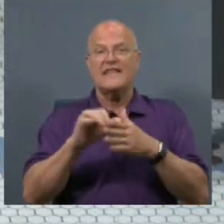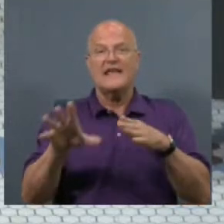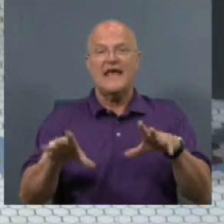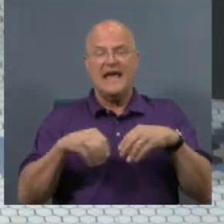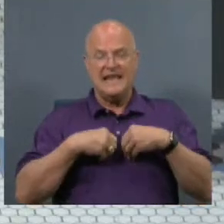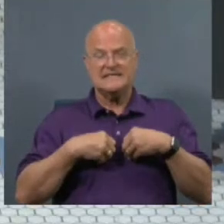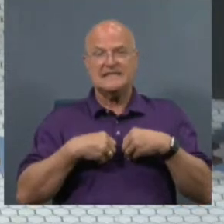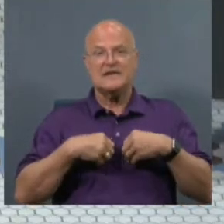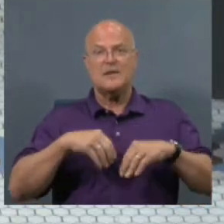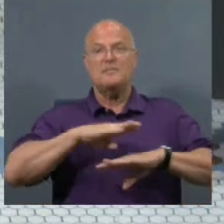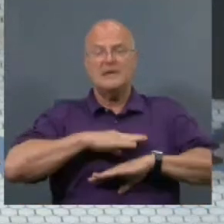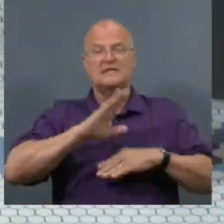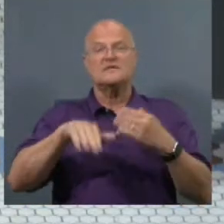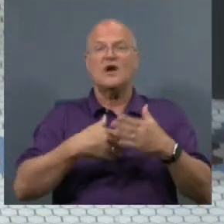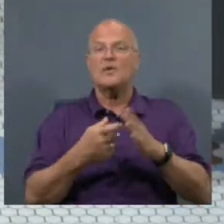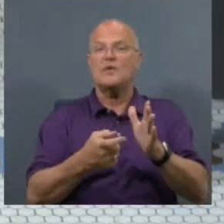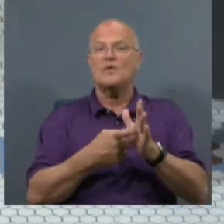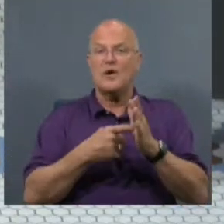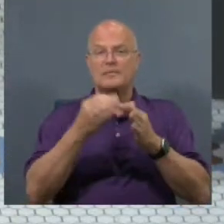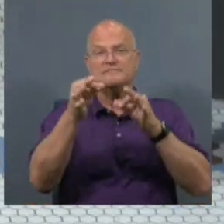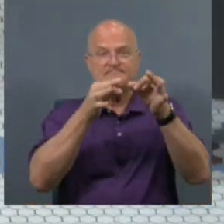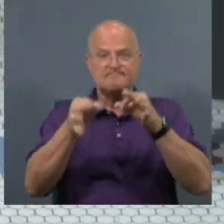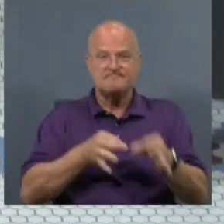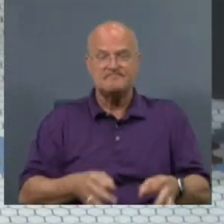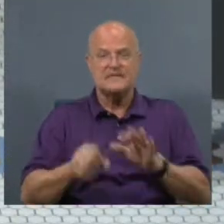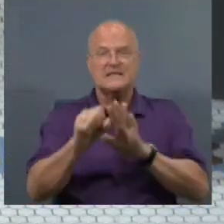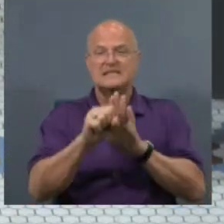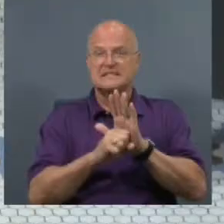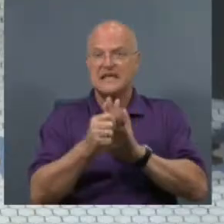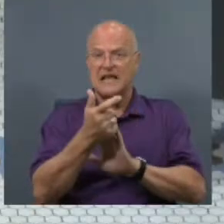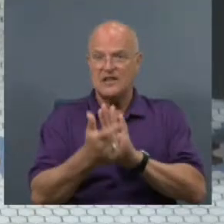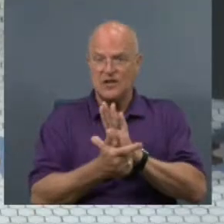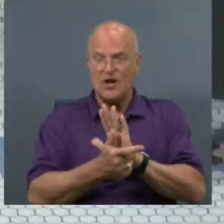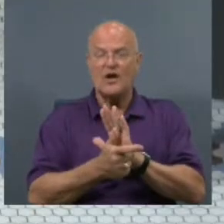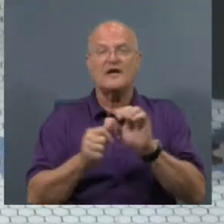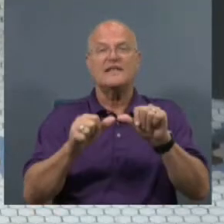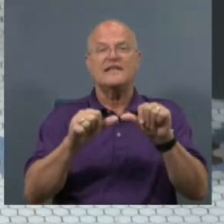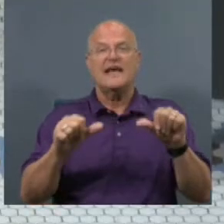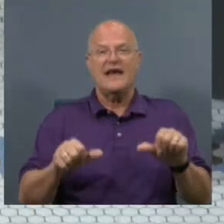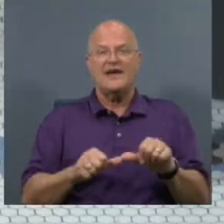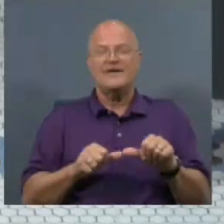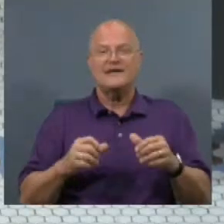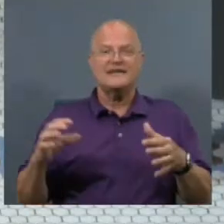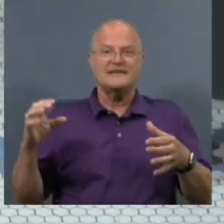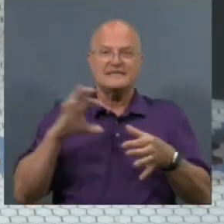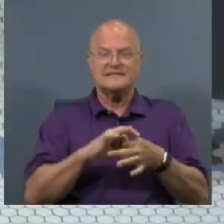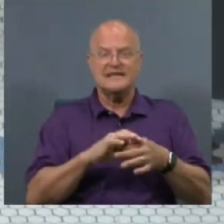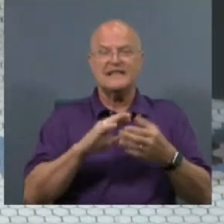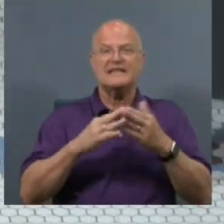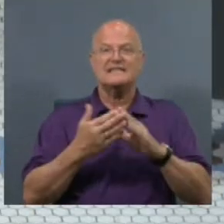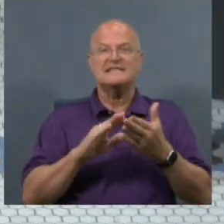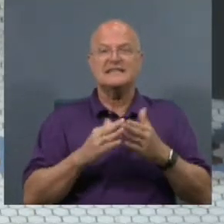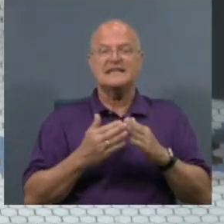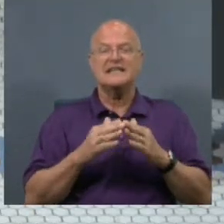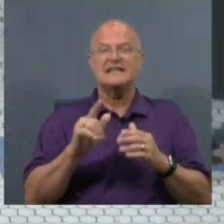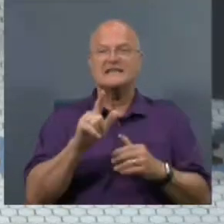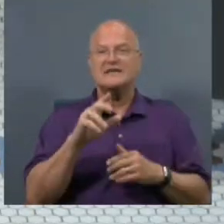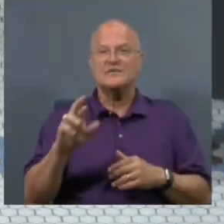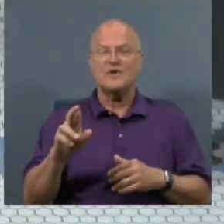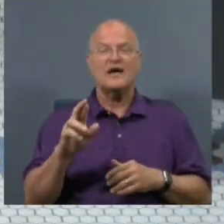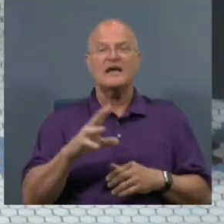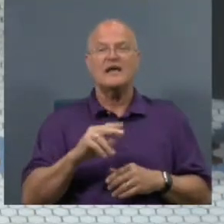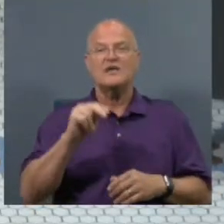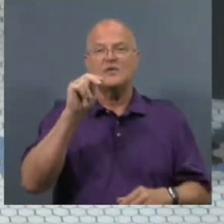annexation request meets all requirements outlined by state law. The area is contiguous to the city of Little Rock's municipal boundary along the